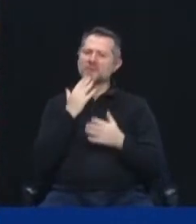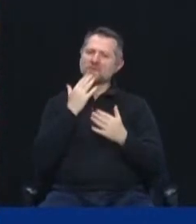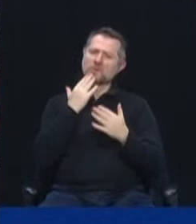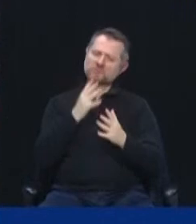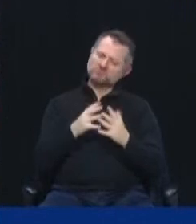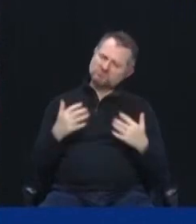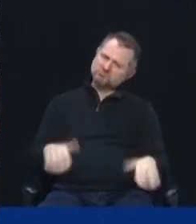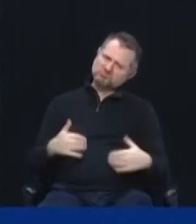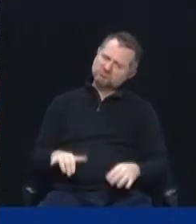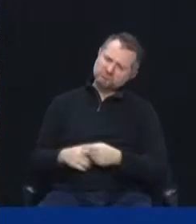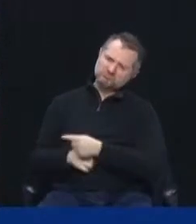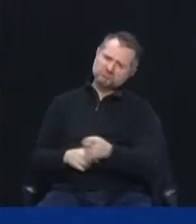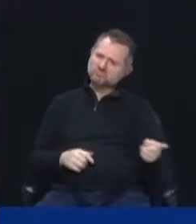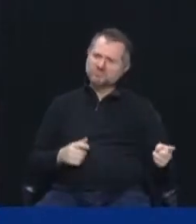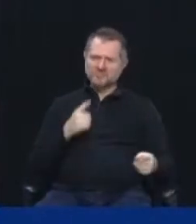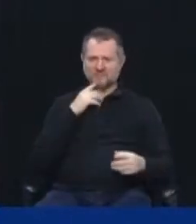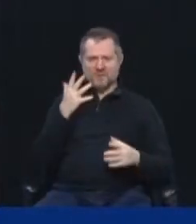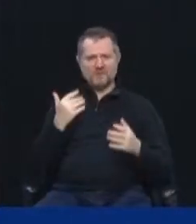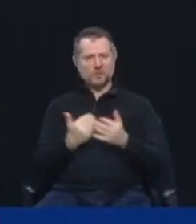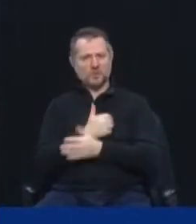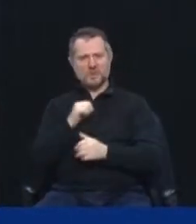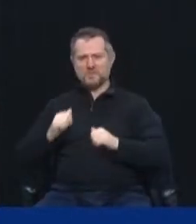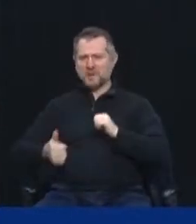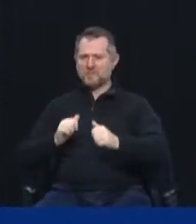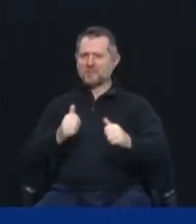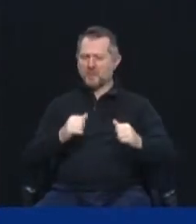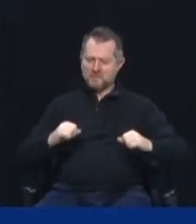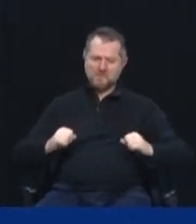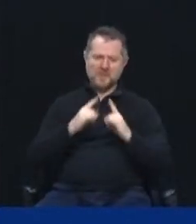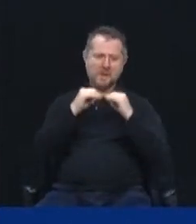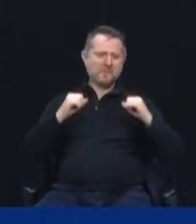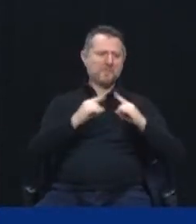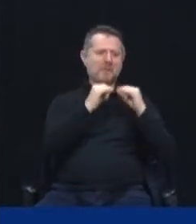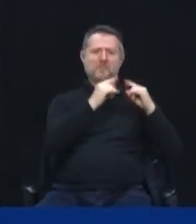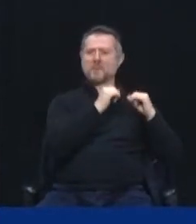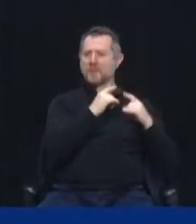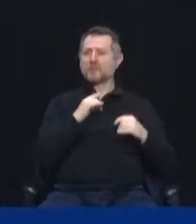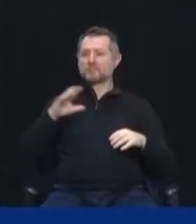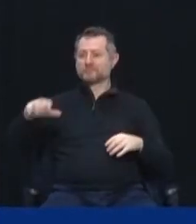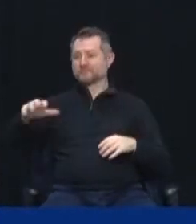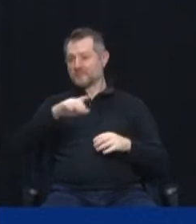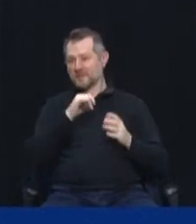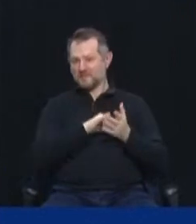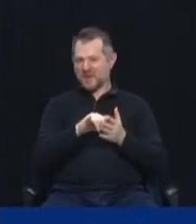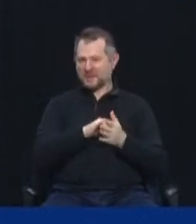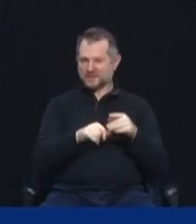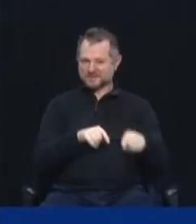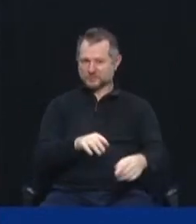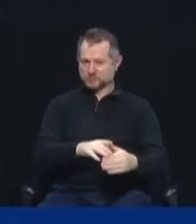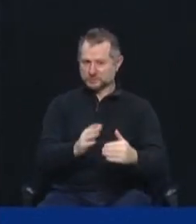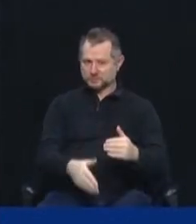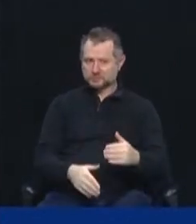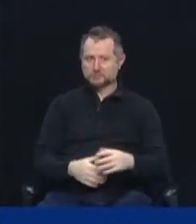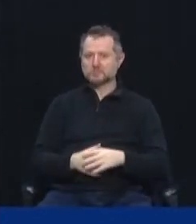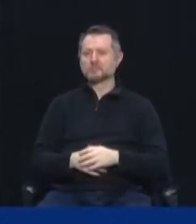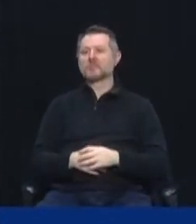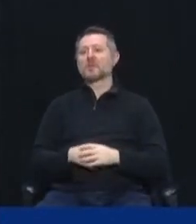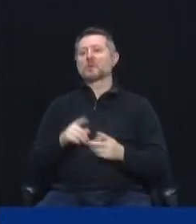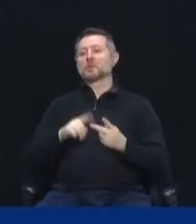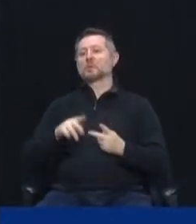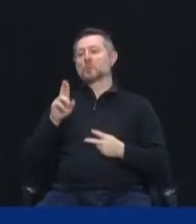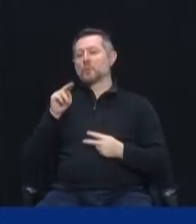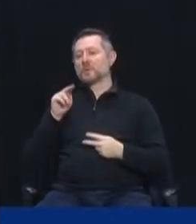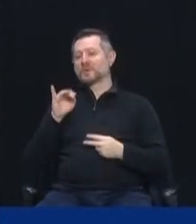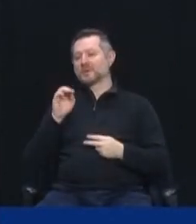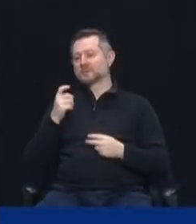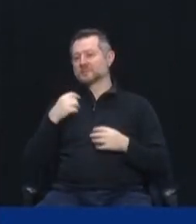5 new pop-up sites across all 5 boroughs. Manhattan starts this weekend. United Health Plan will use